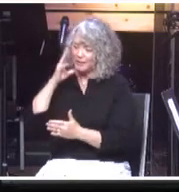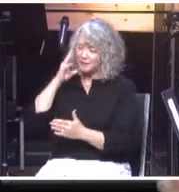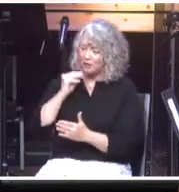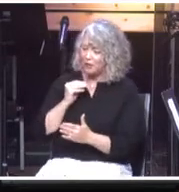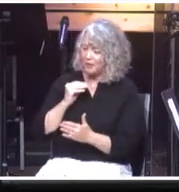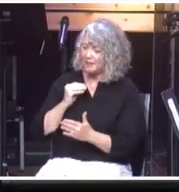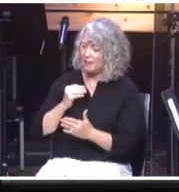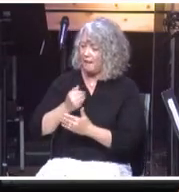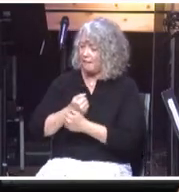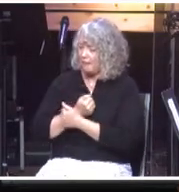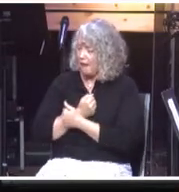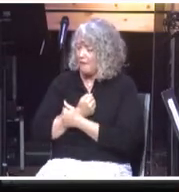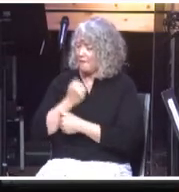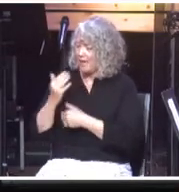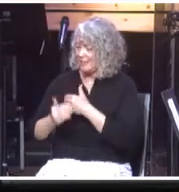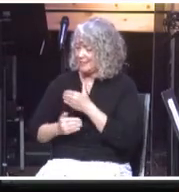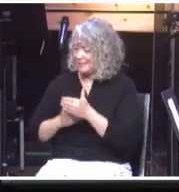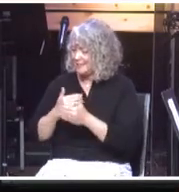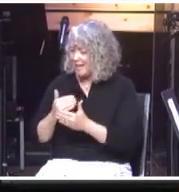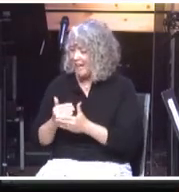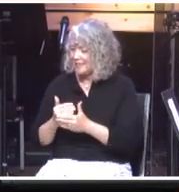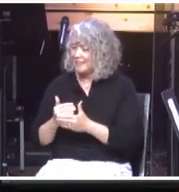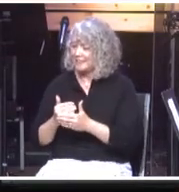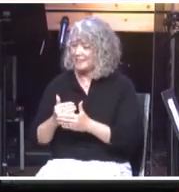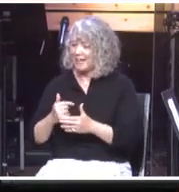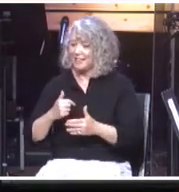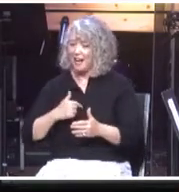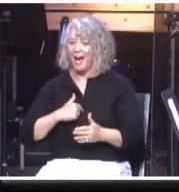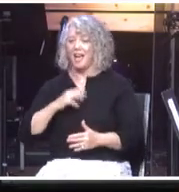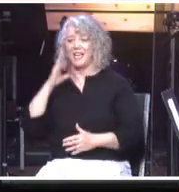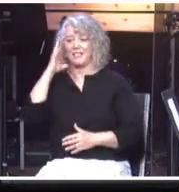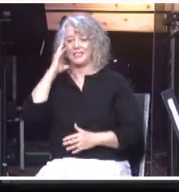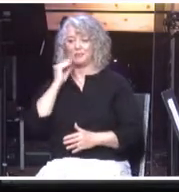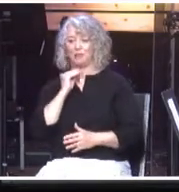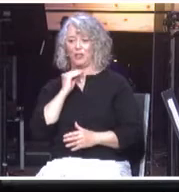kindness to bear on our own personal lives,